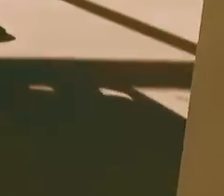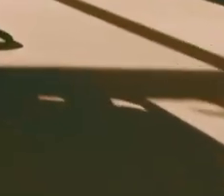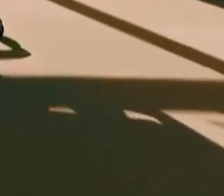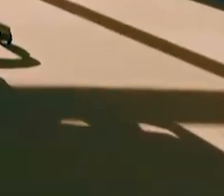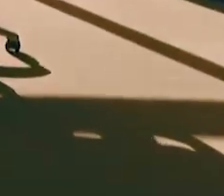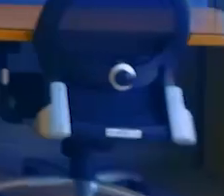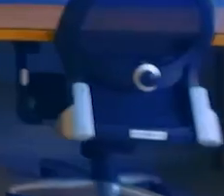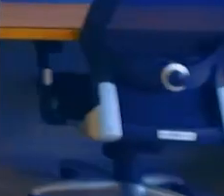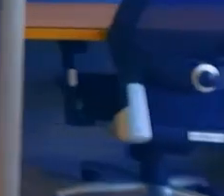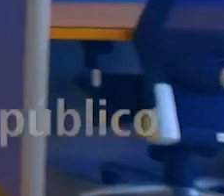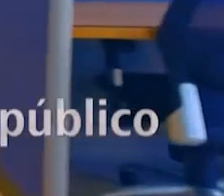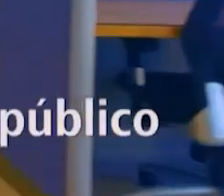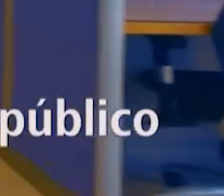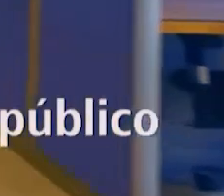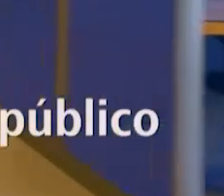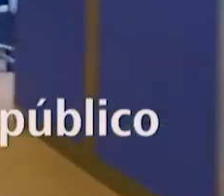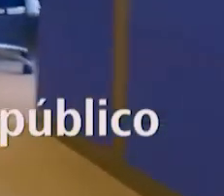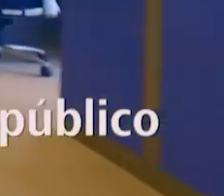specialized library,